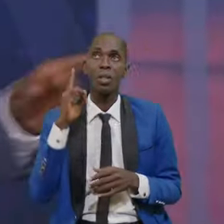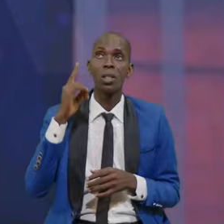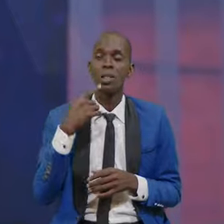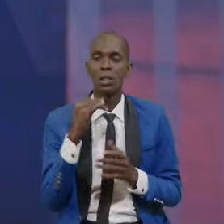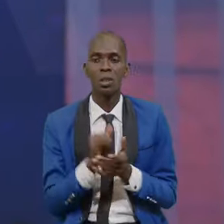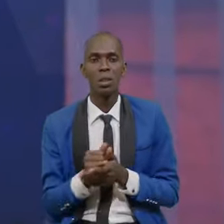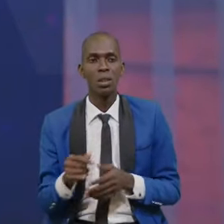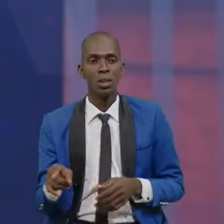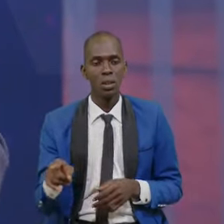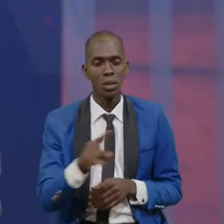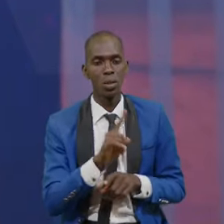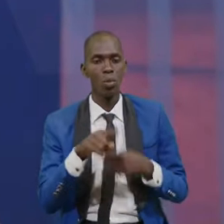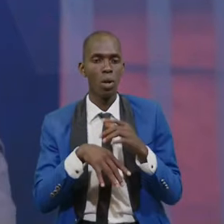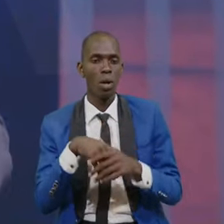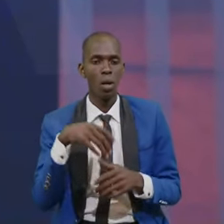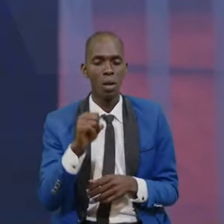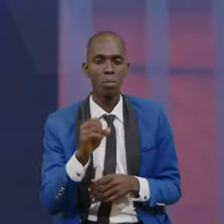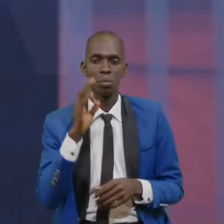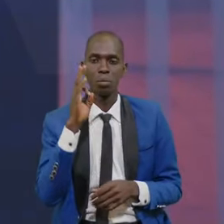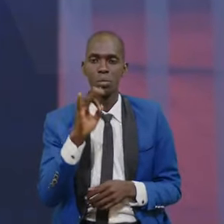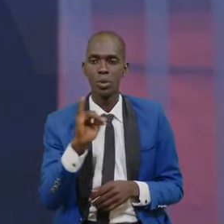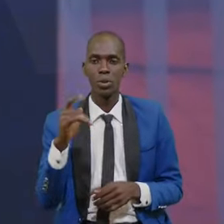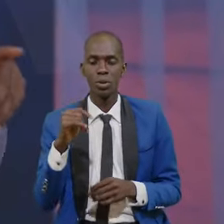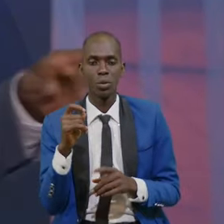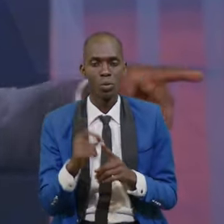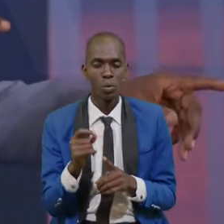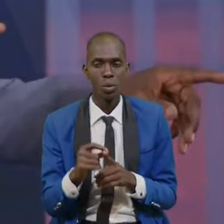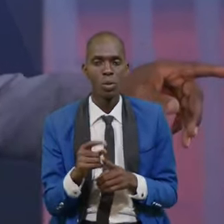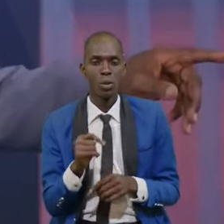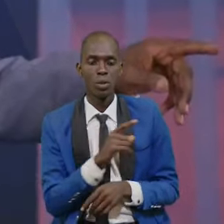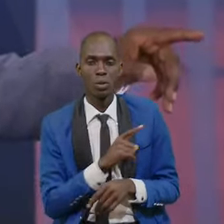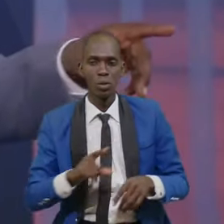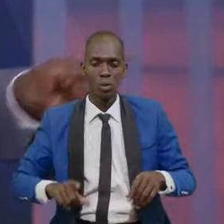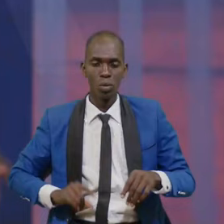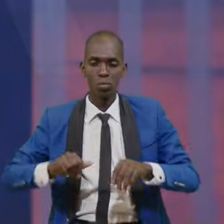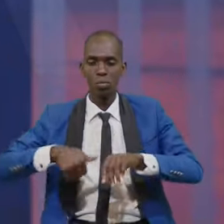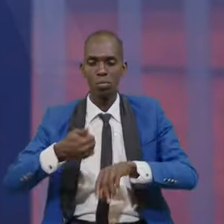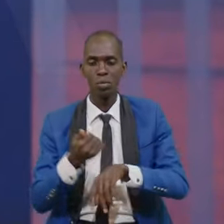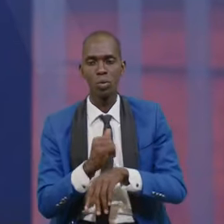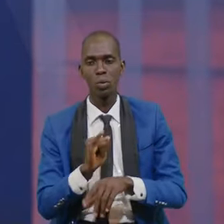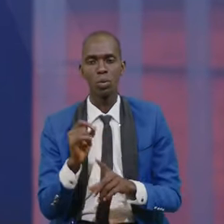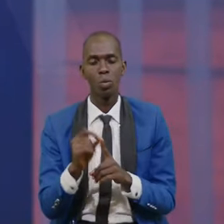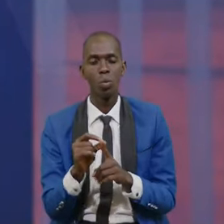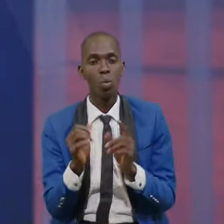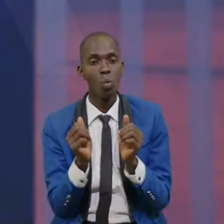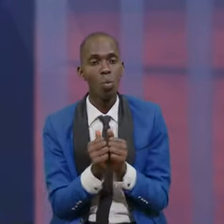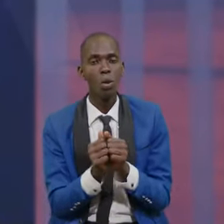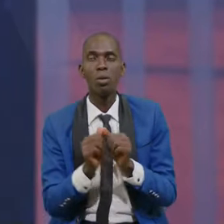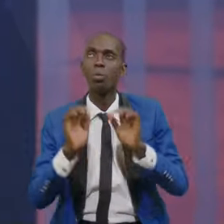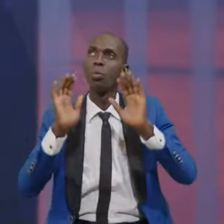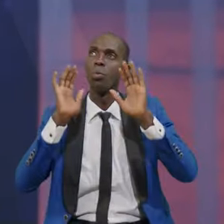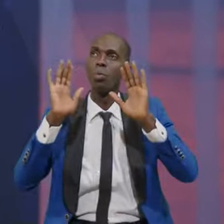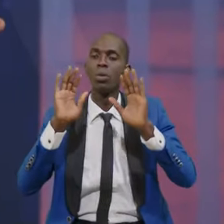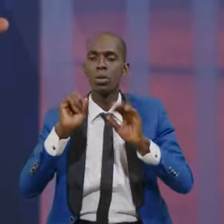forth preaching the word, the Lord confirming the word were signs following.